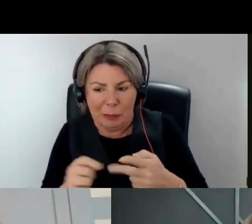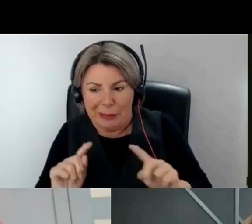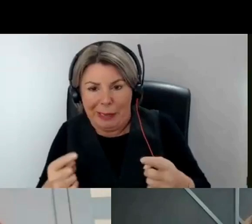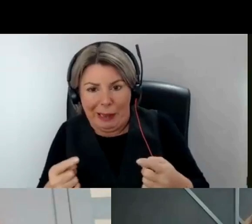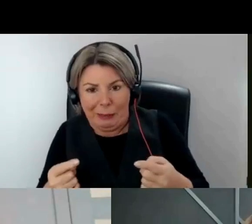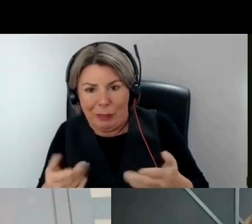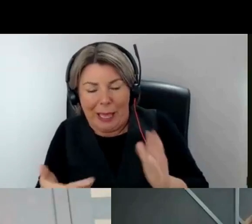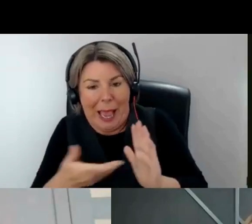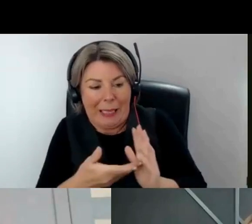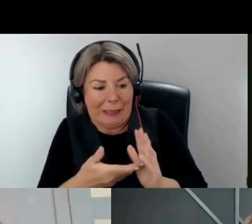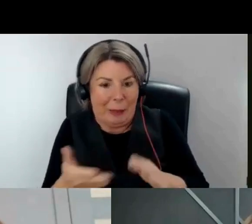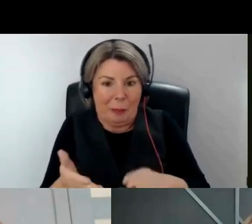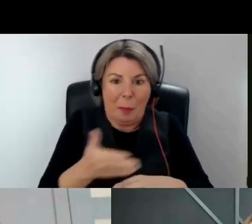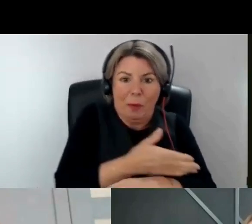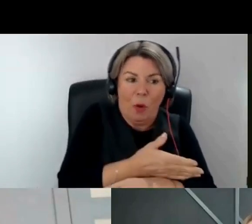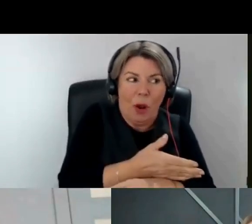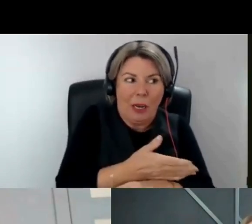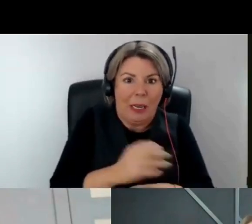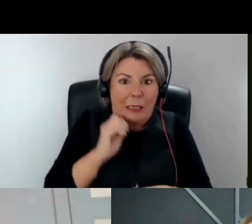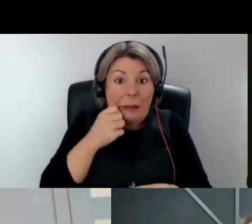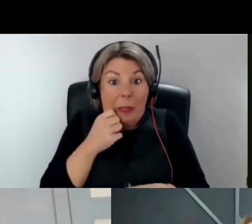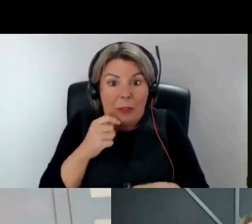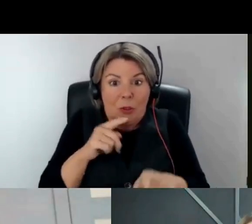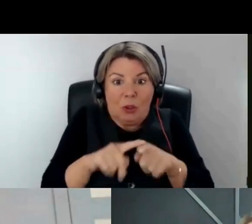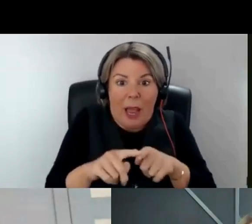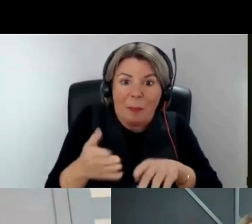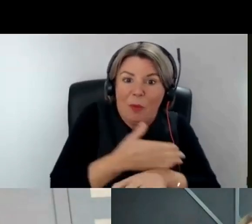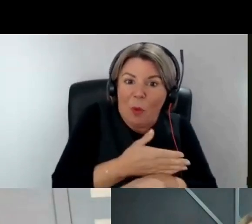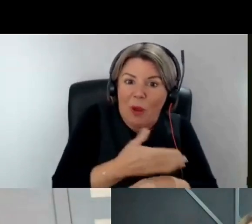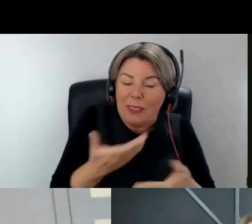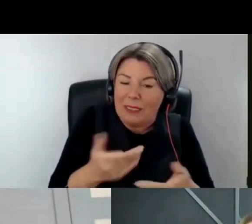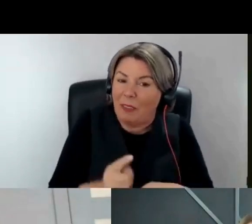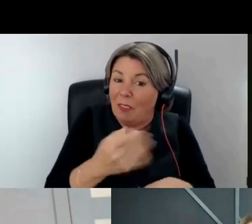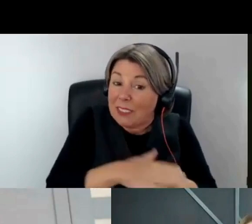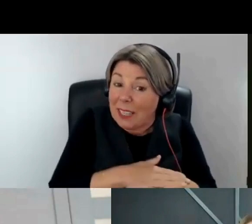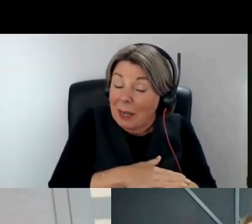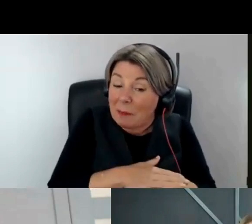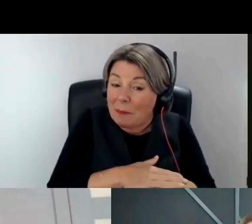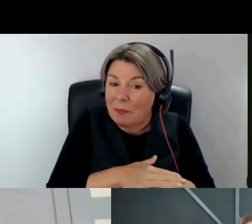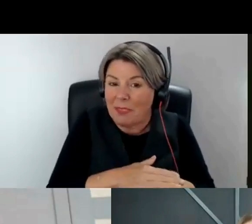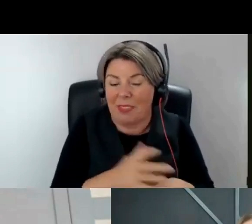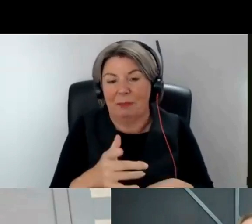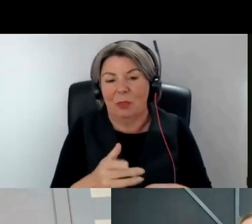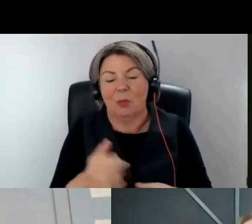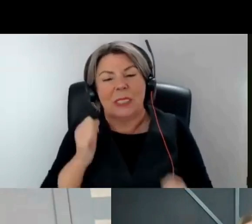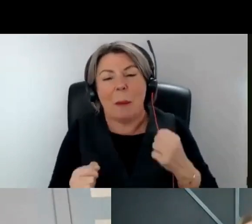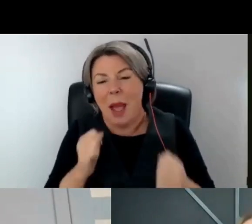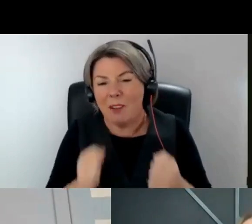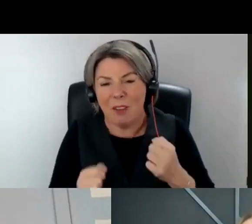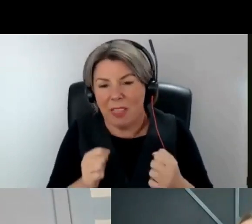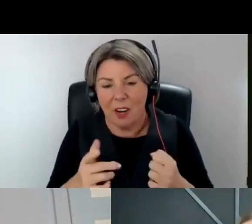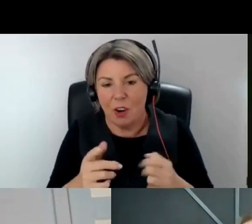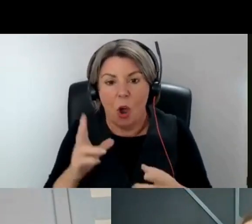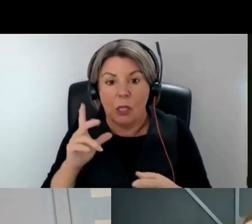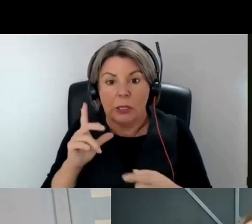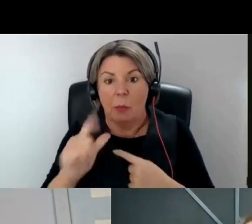I think sometimes we've got to be more willing to try things. But what I would always say about HRT is it's a marathon, not a sprint. So if you're going to try it,